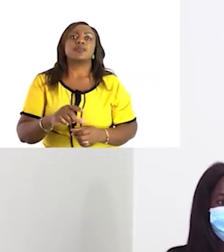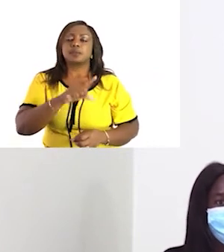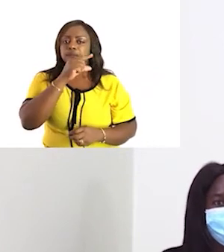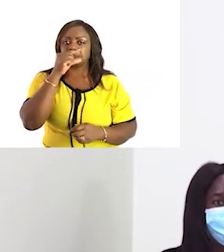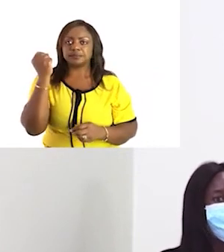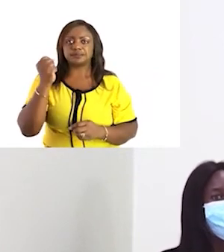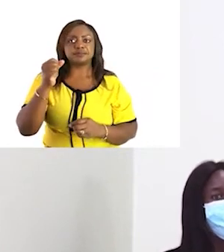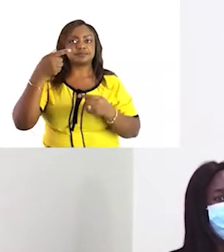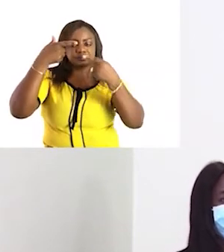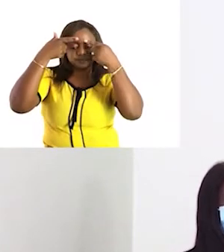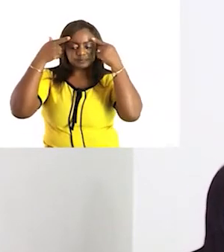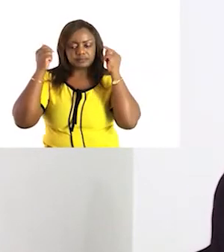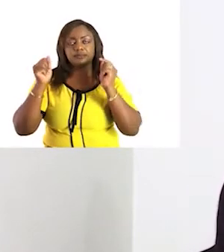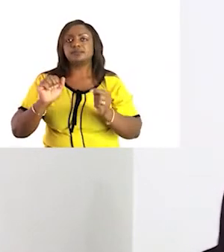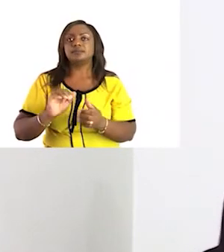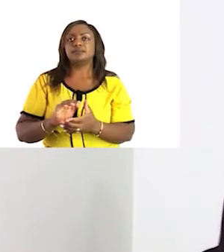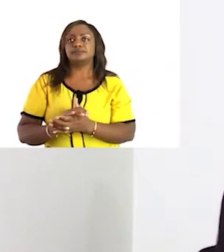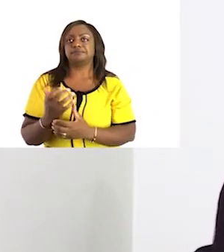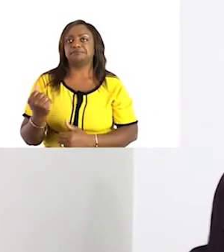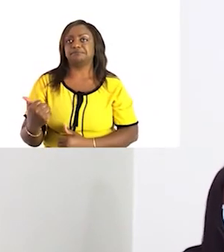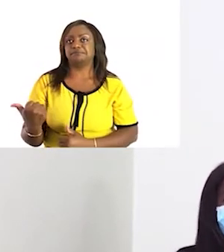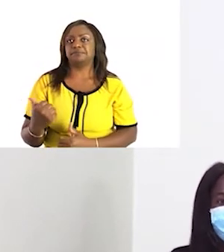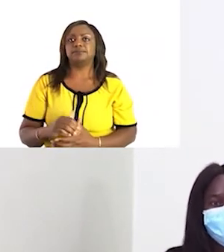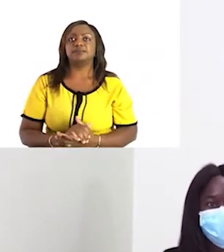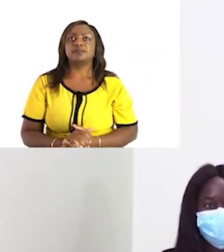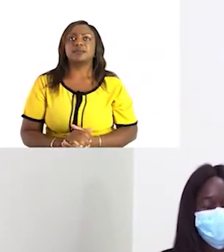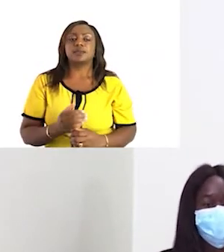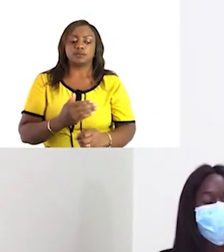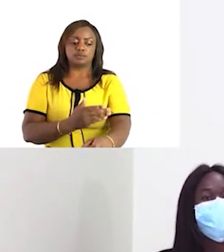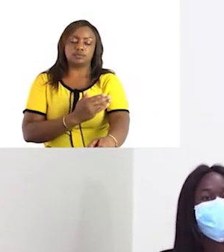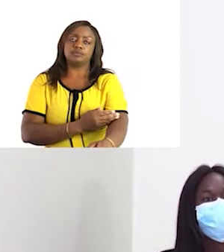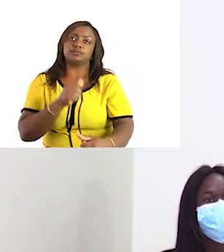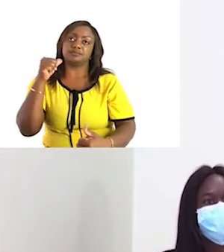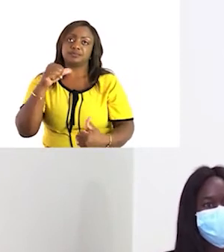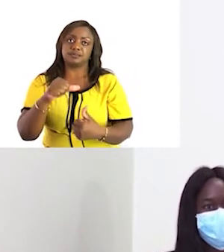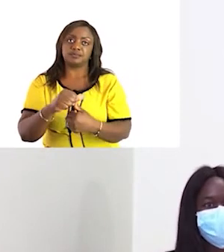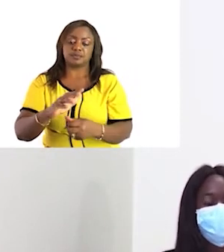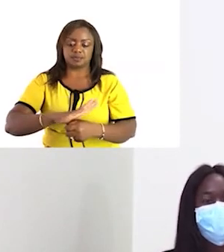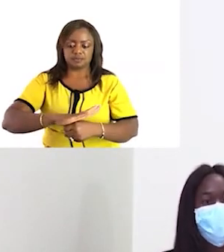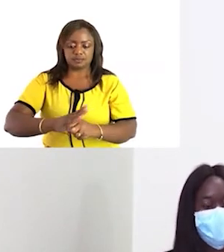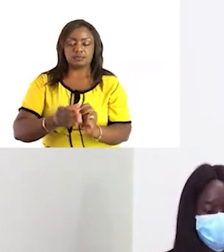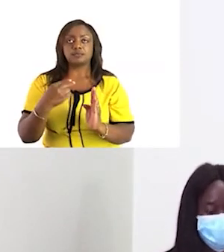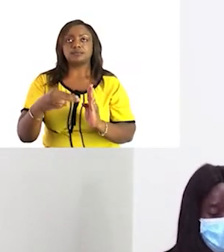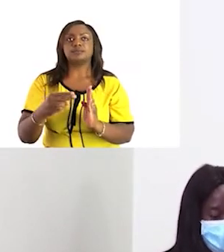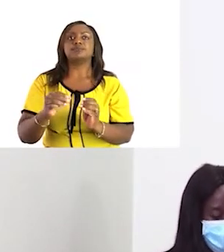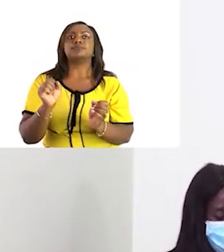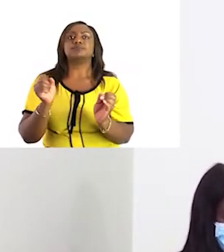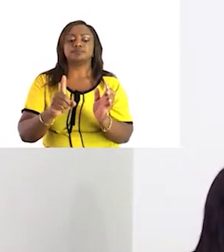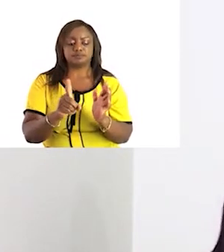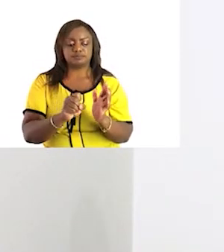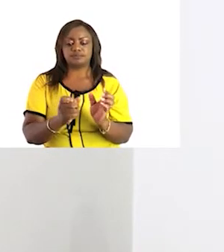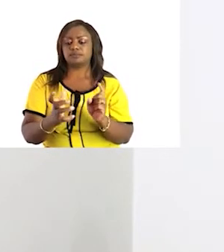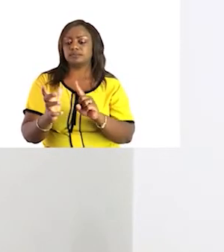Ms. Fotolela, together with Chanel. Before our lesson, we need to sanitize our hands. Let's